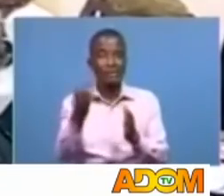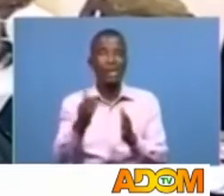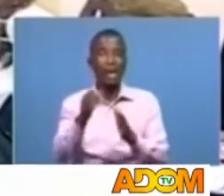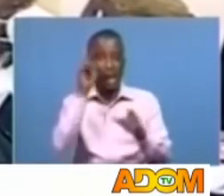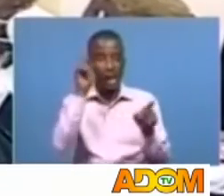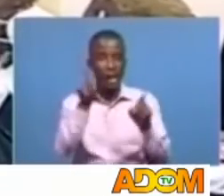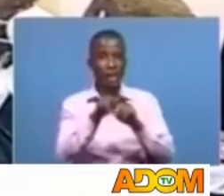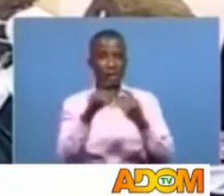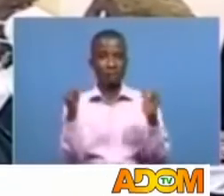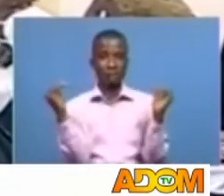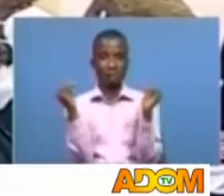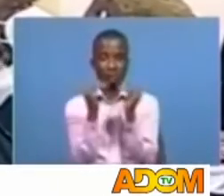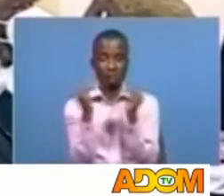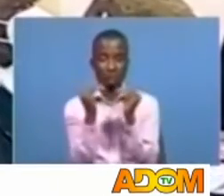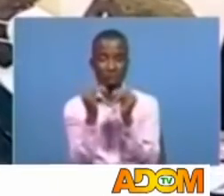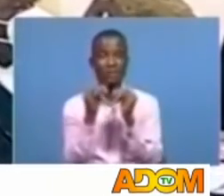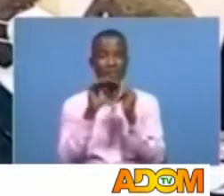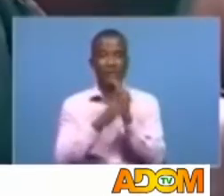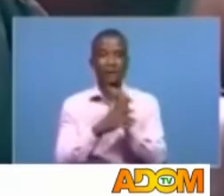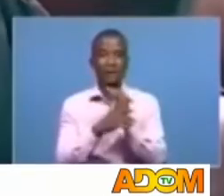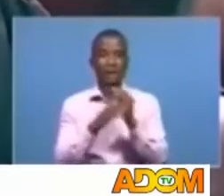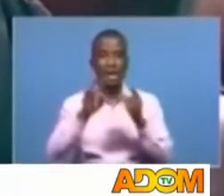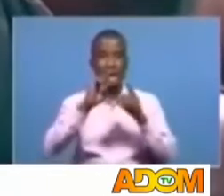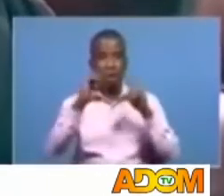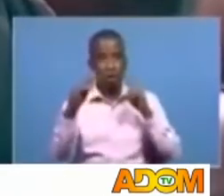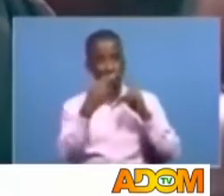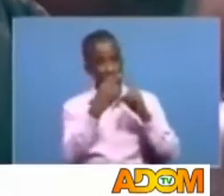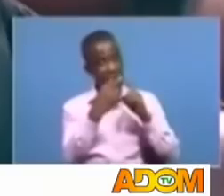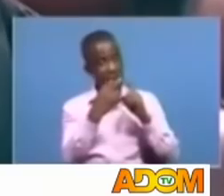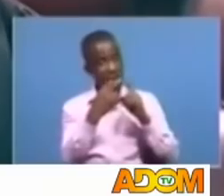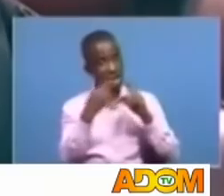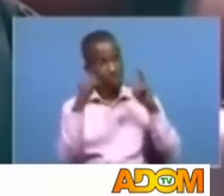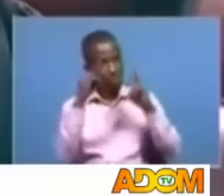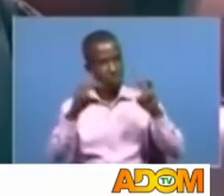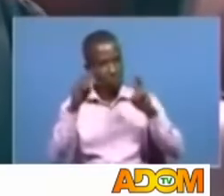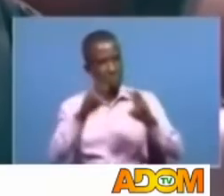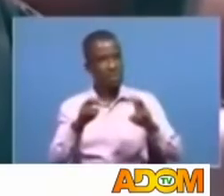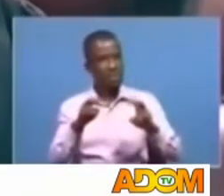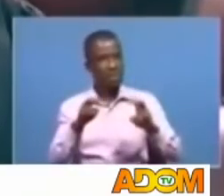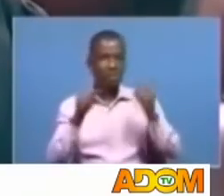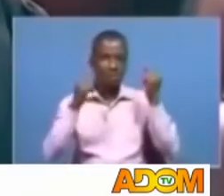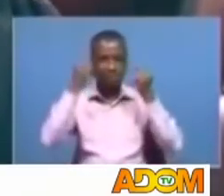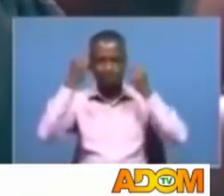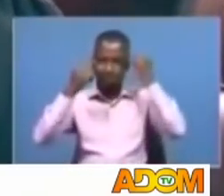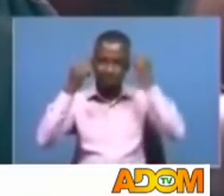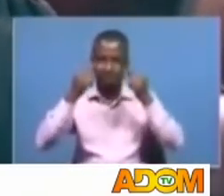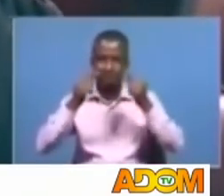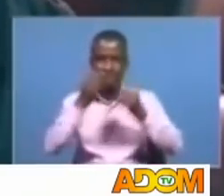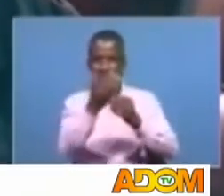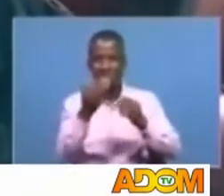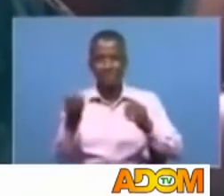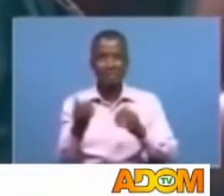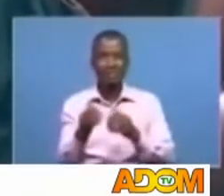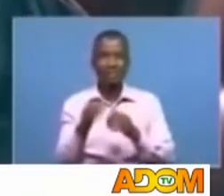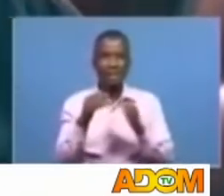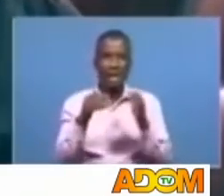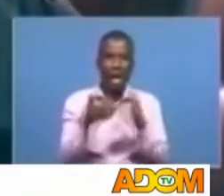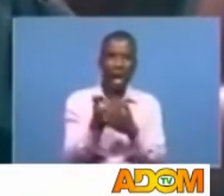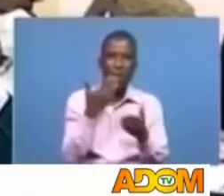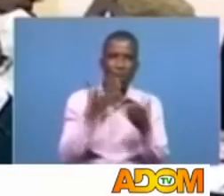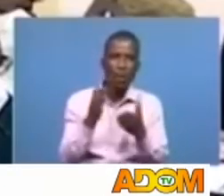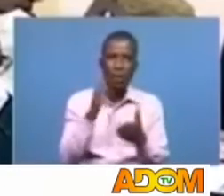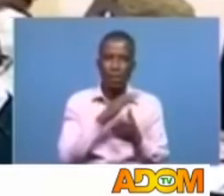met that the review panel should seriously consider the merits of the